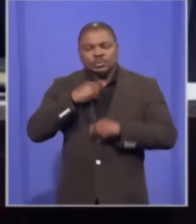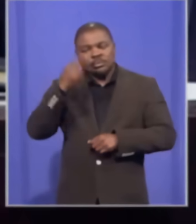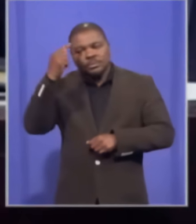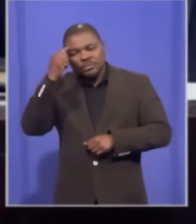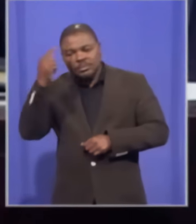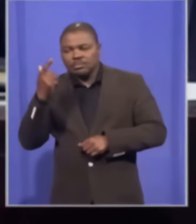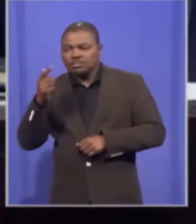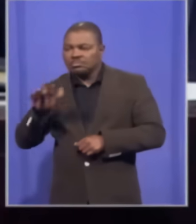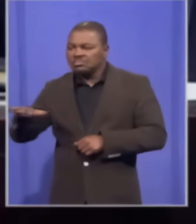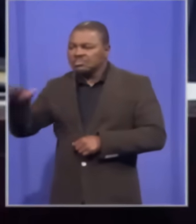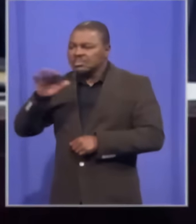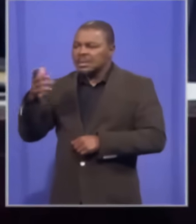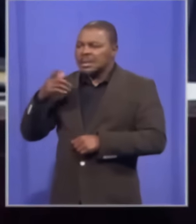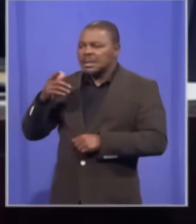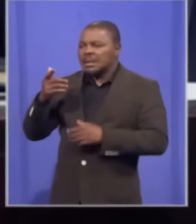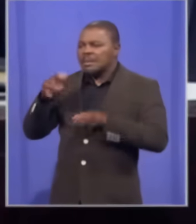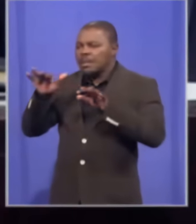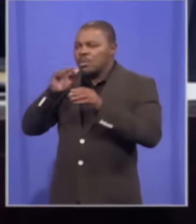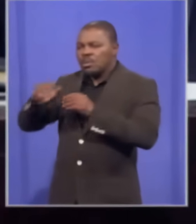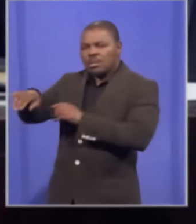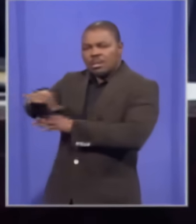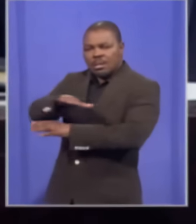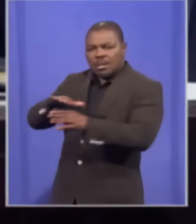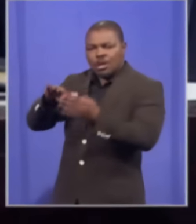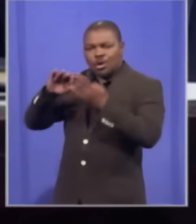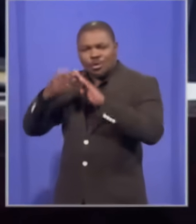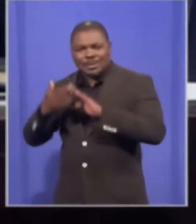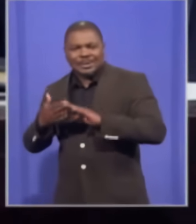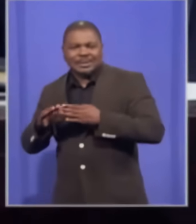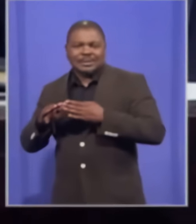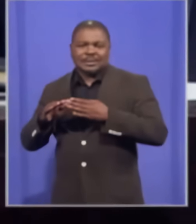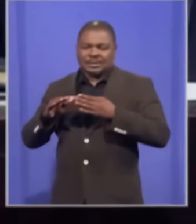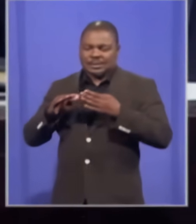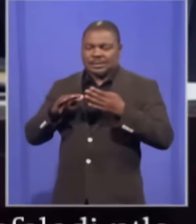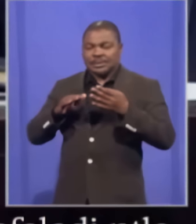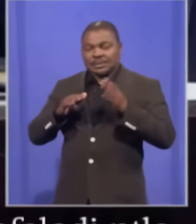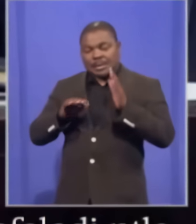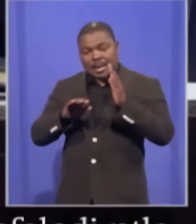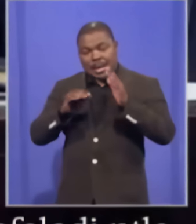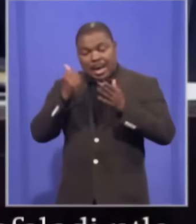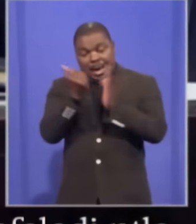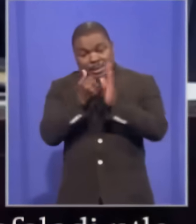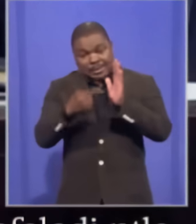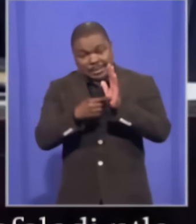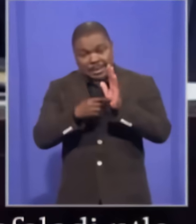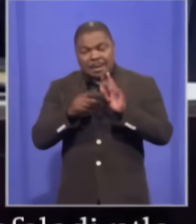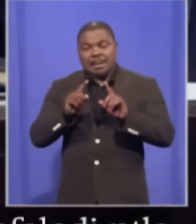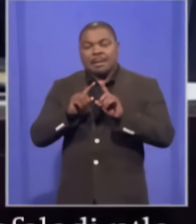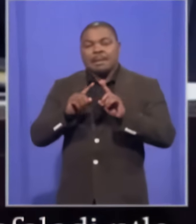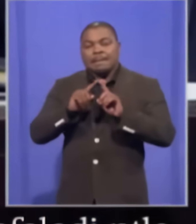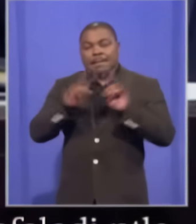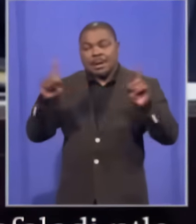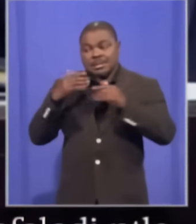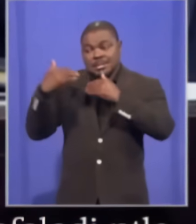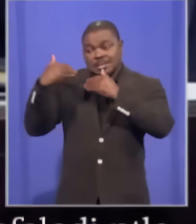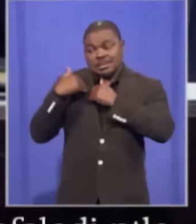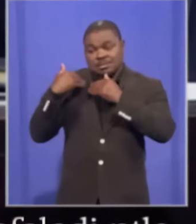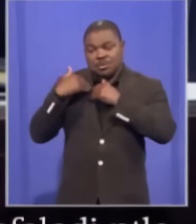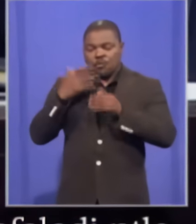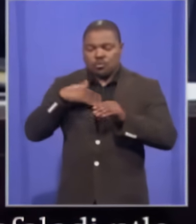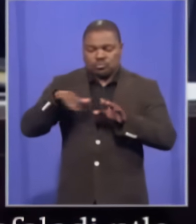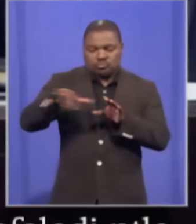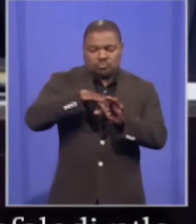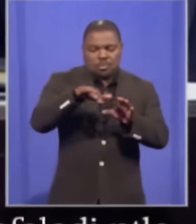and education needs of the surrounding community. In the Act, however, in the Act, the responsibility for